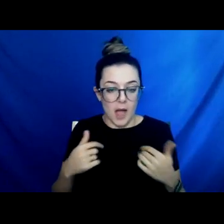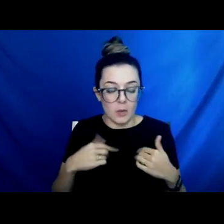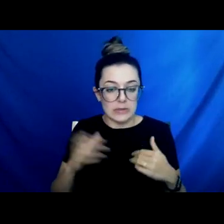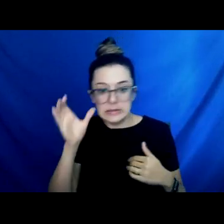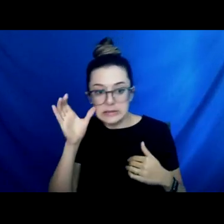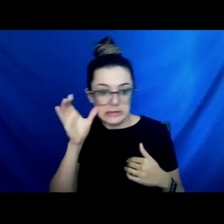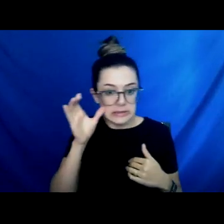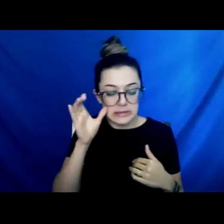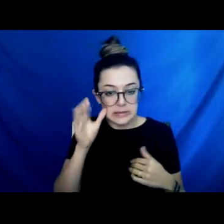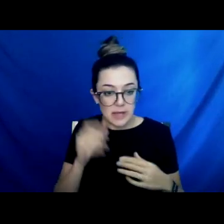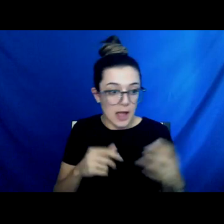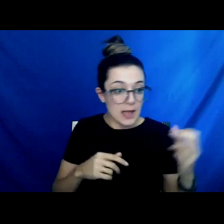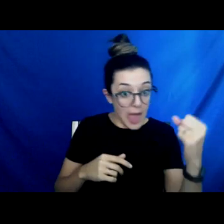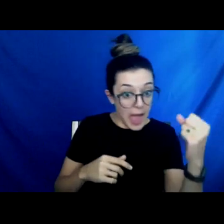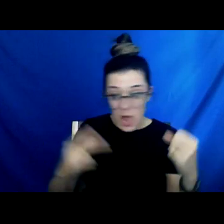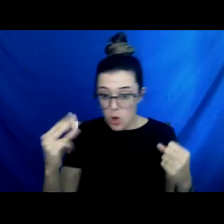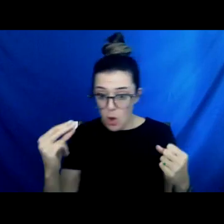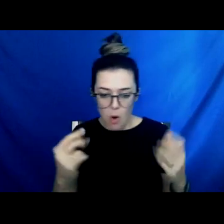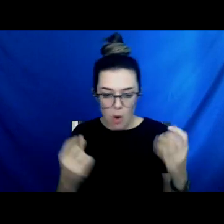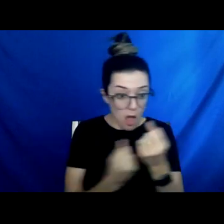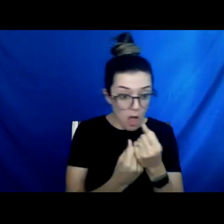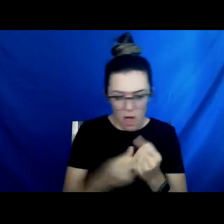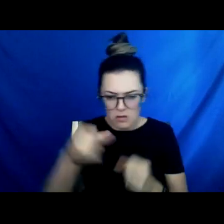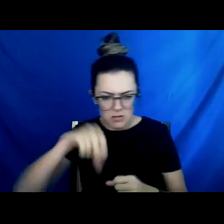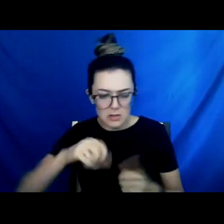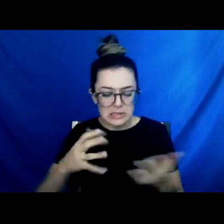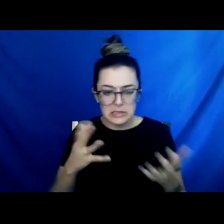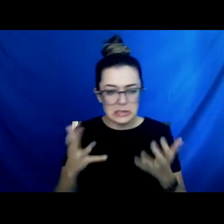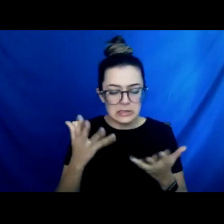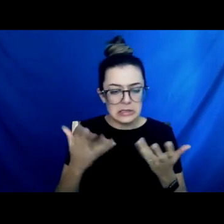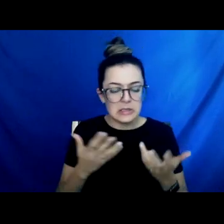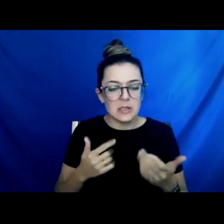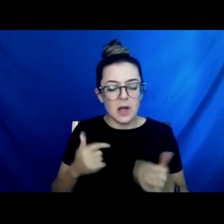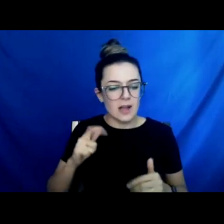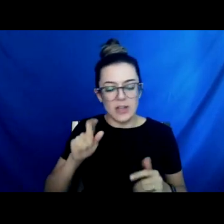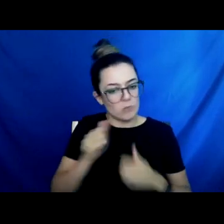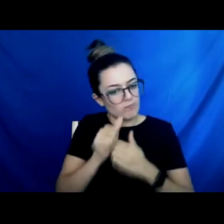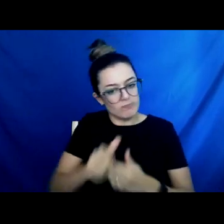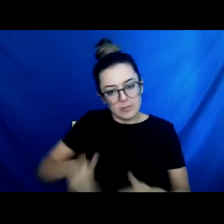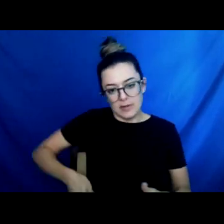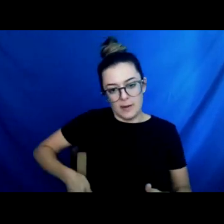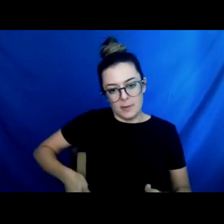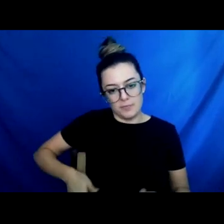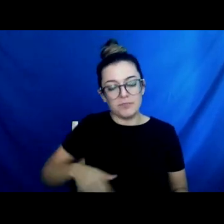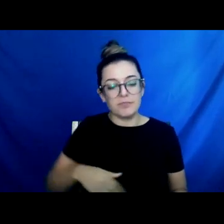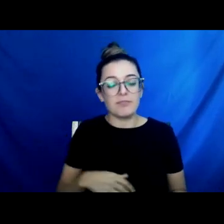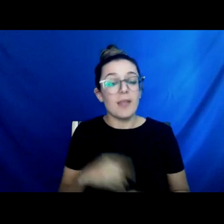sides, clearly. So, but she kept insisting, and that was another thing to consider.